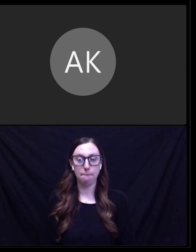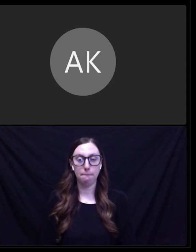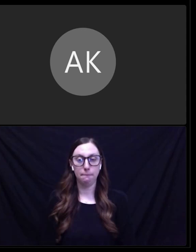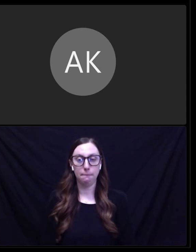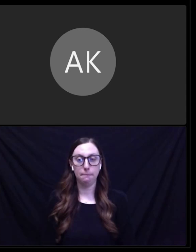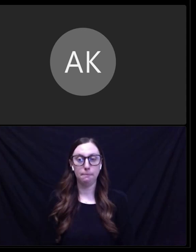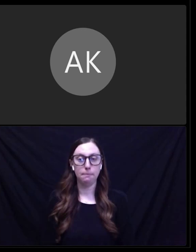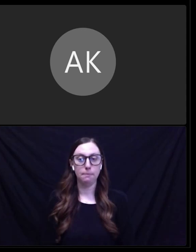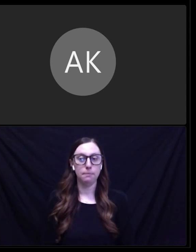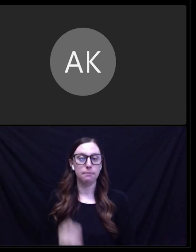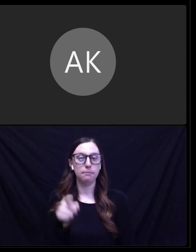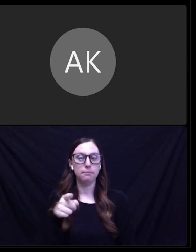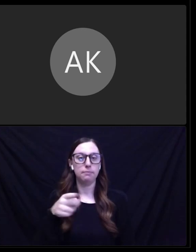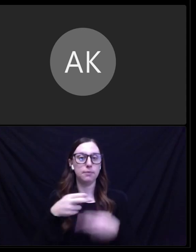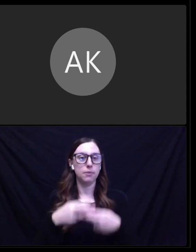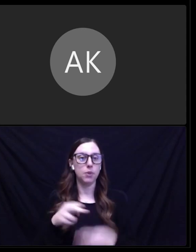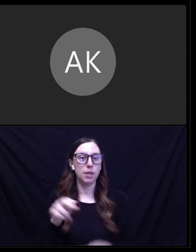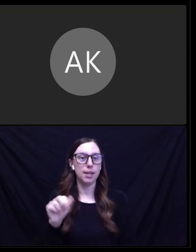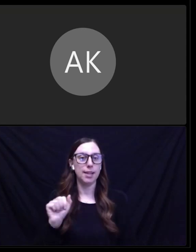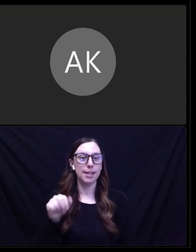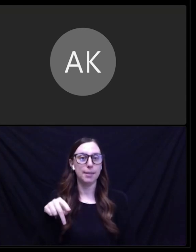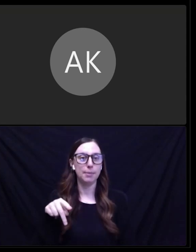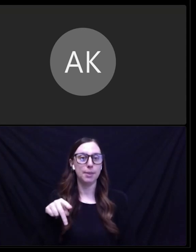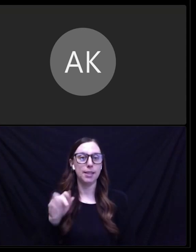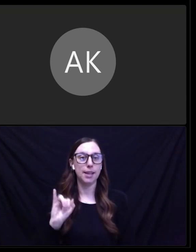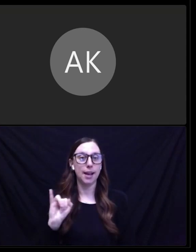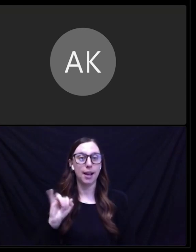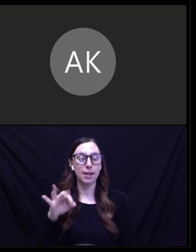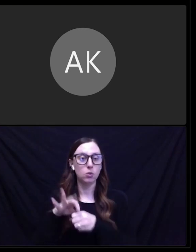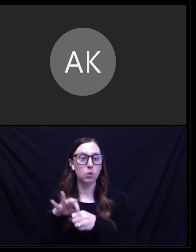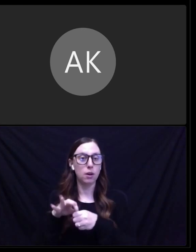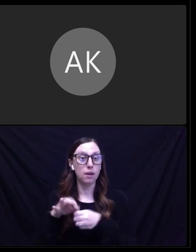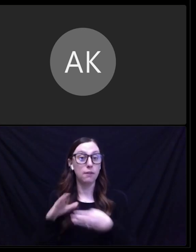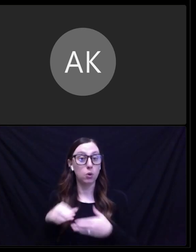This is their ATI. So a voter comes in,